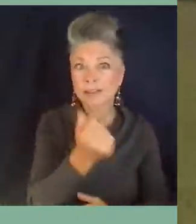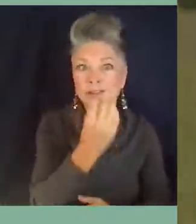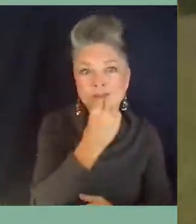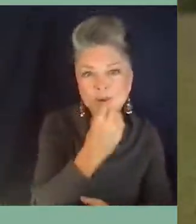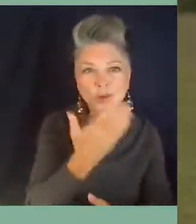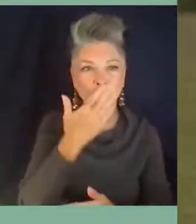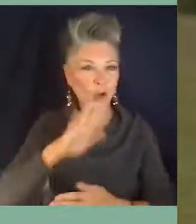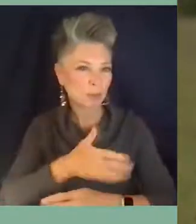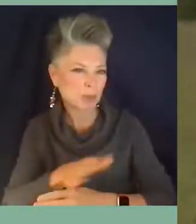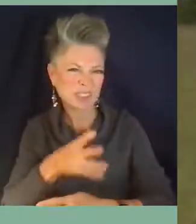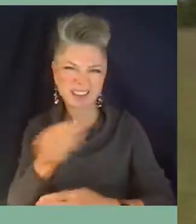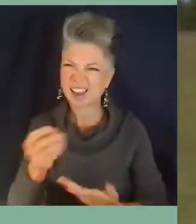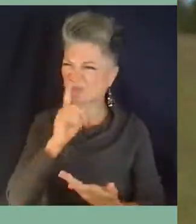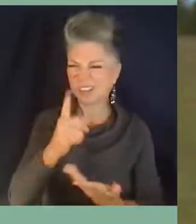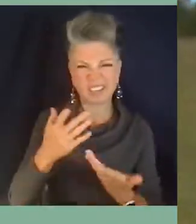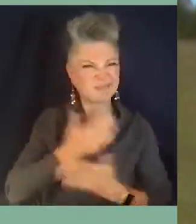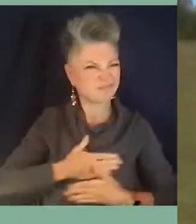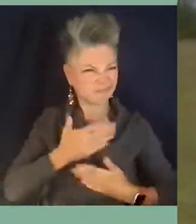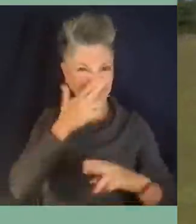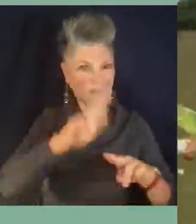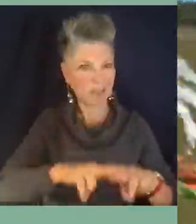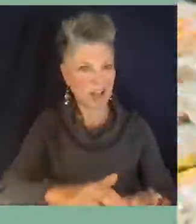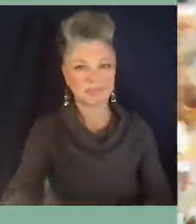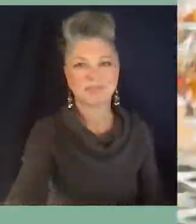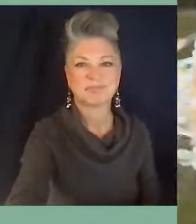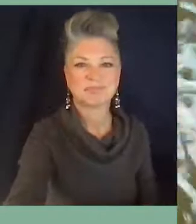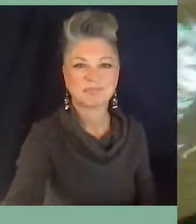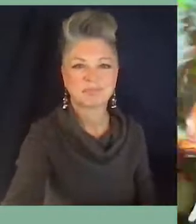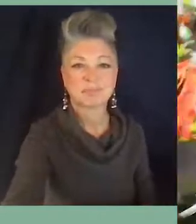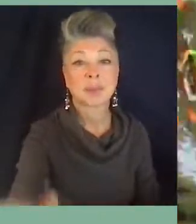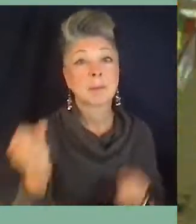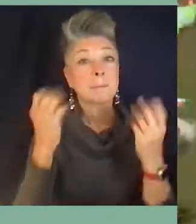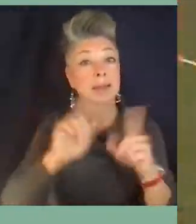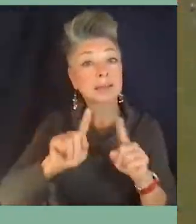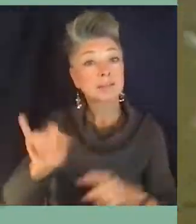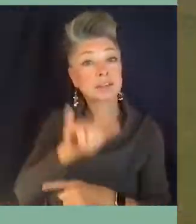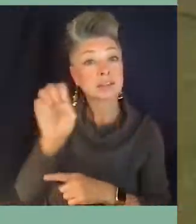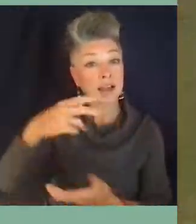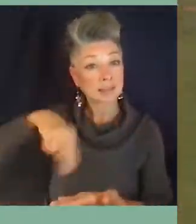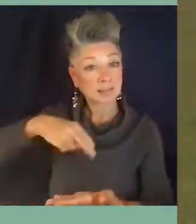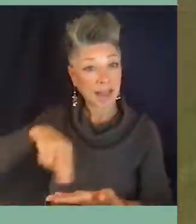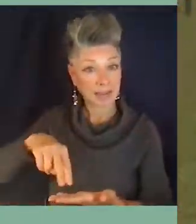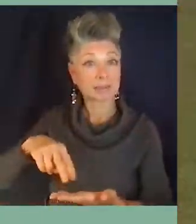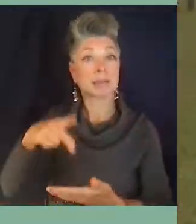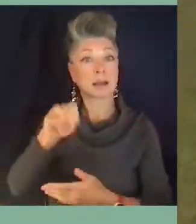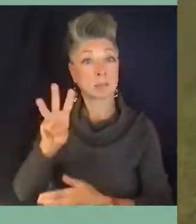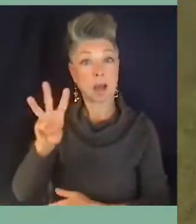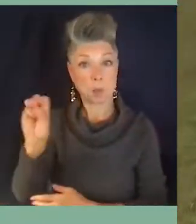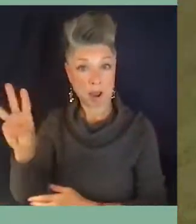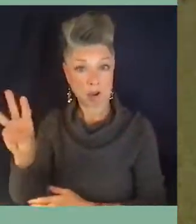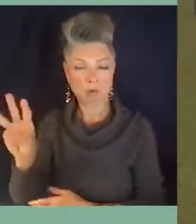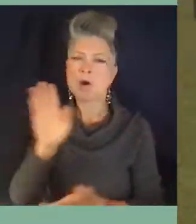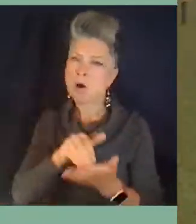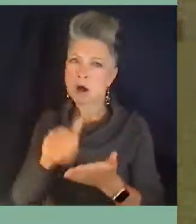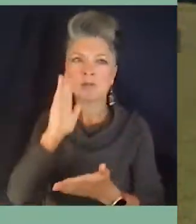good music, and all-around good fun. There are many styles of dance at a powwow. The most common